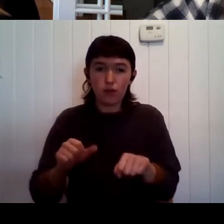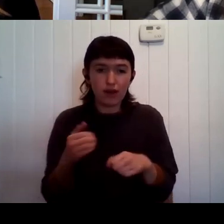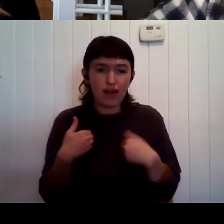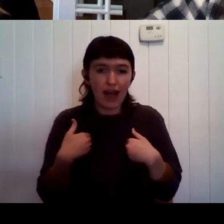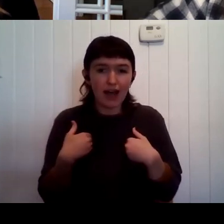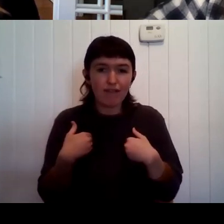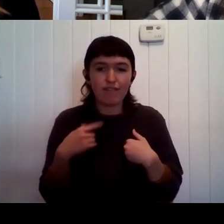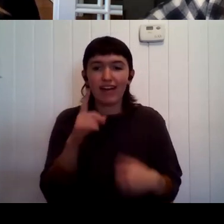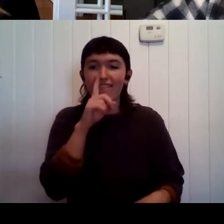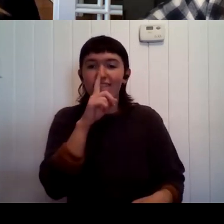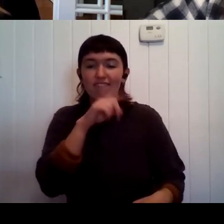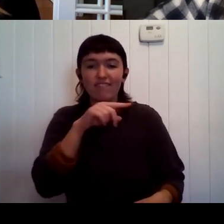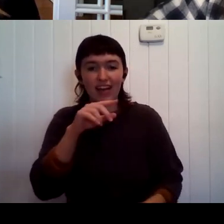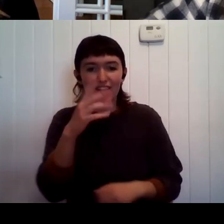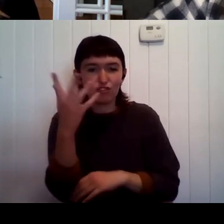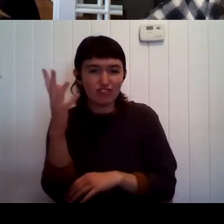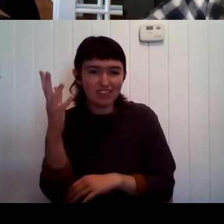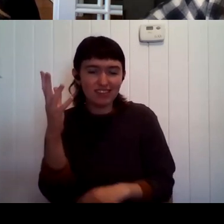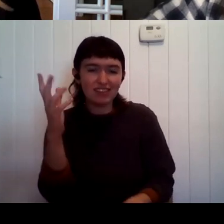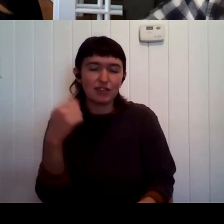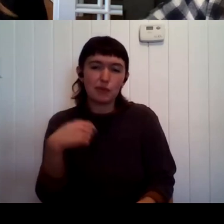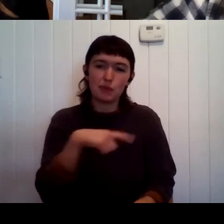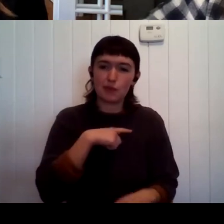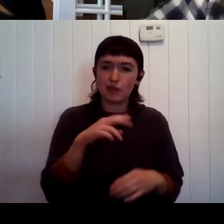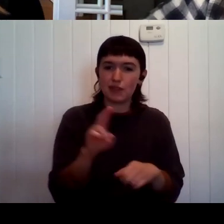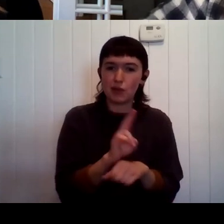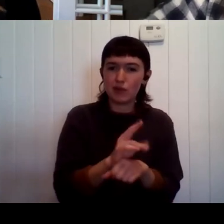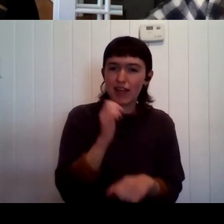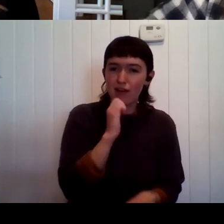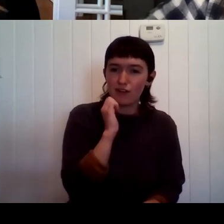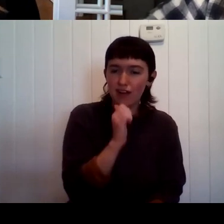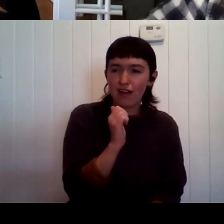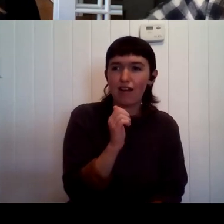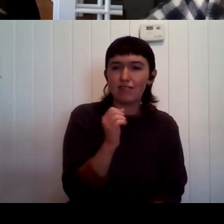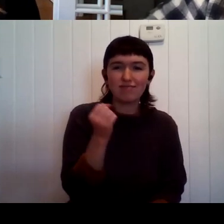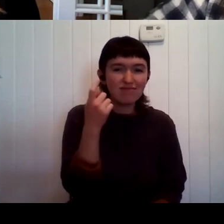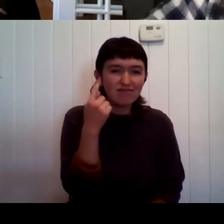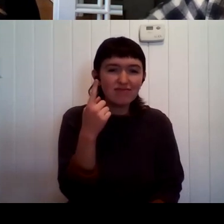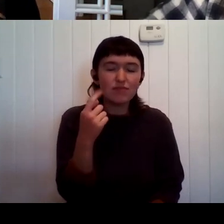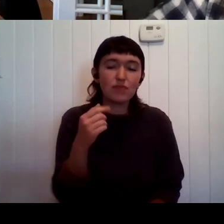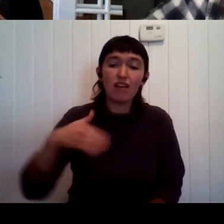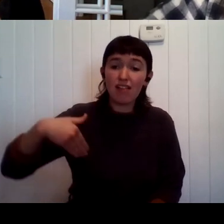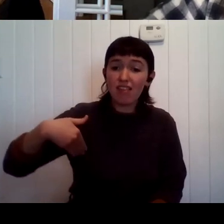pseudo trees that we use in everyday life? Do you see what I mean? Now, it doesn't exist